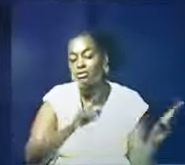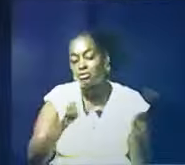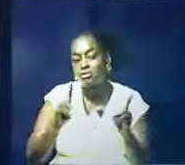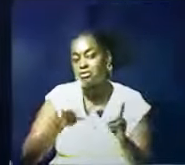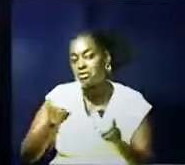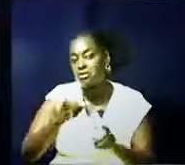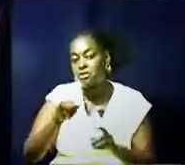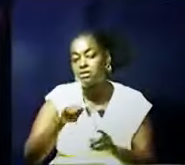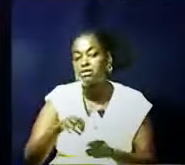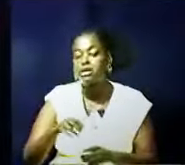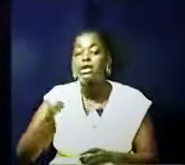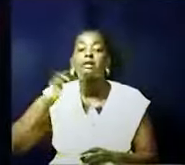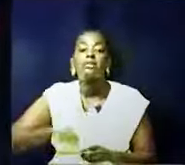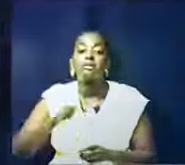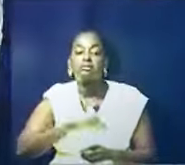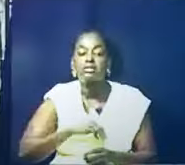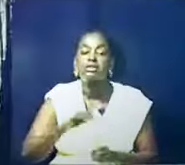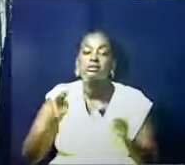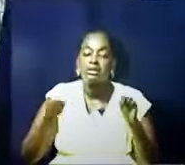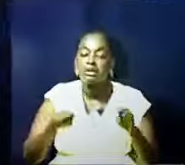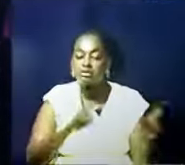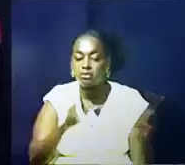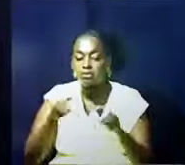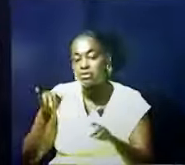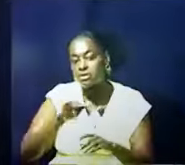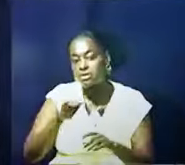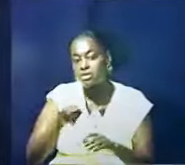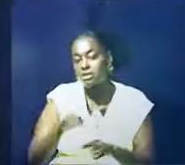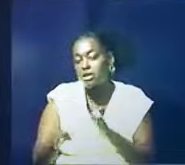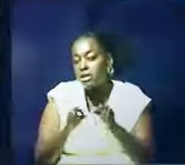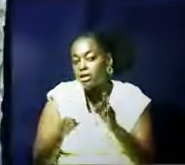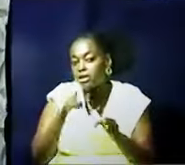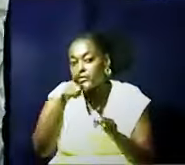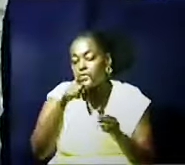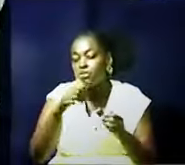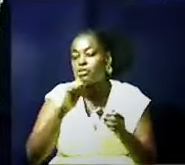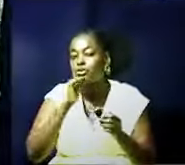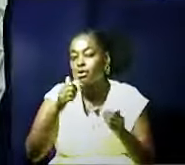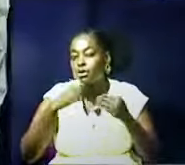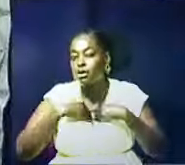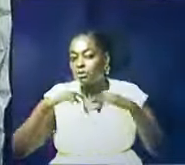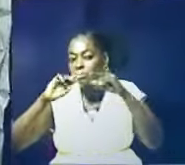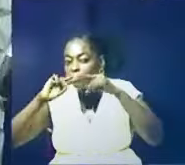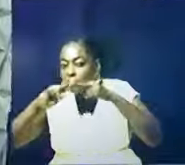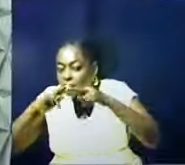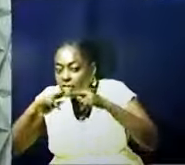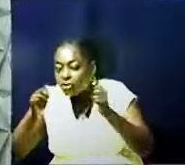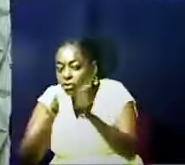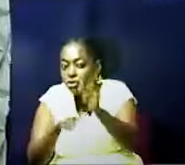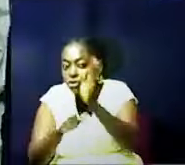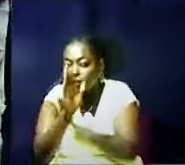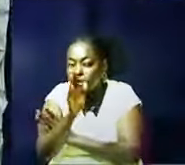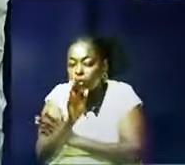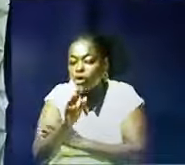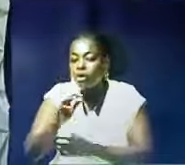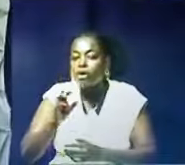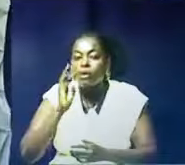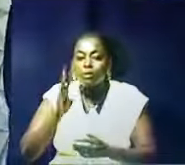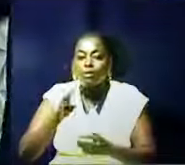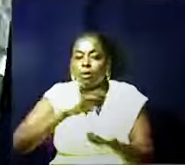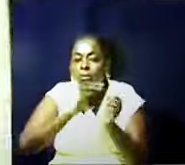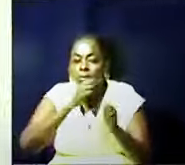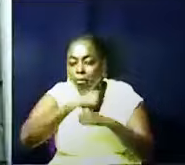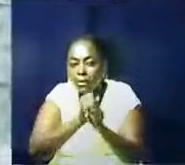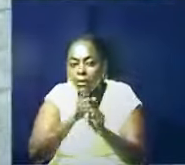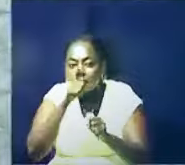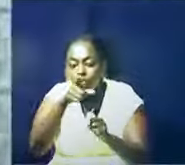members. Lack of closeness will make you lean. Will make you cold. Who